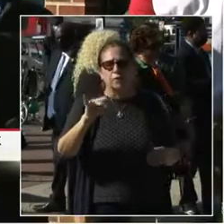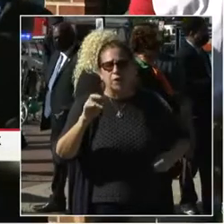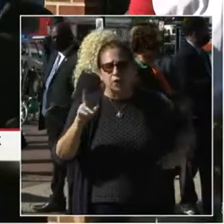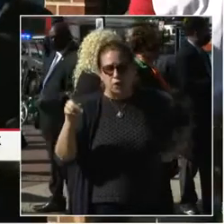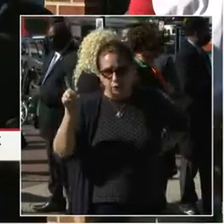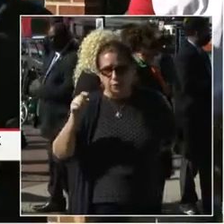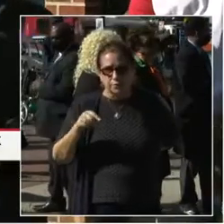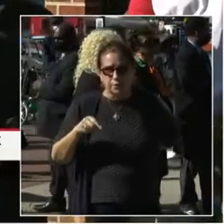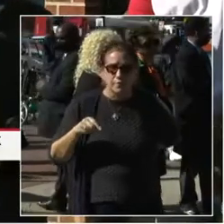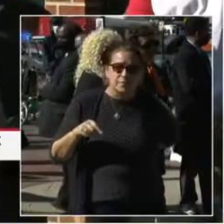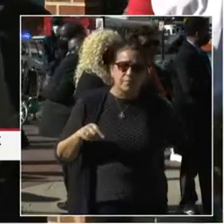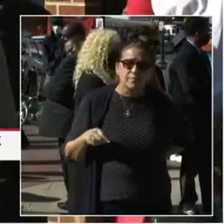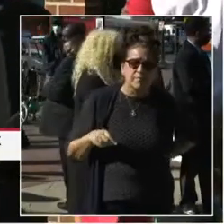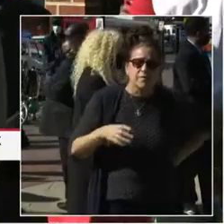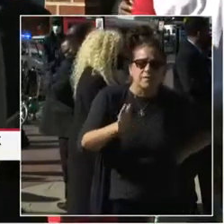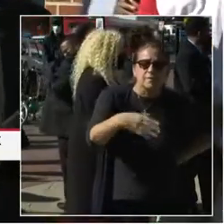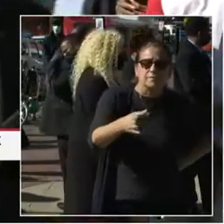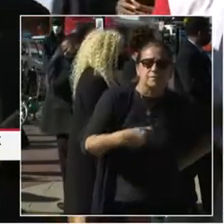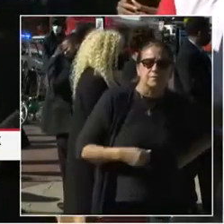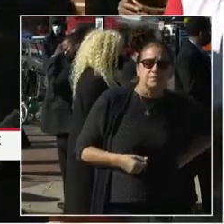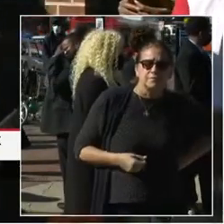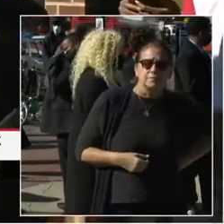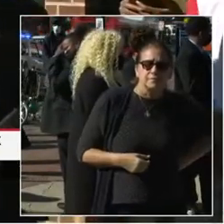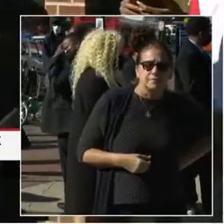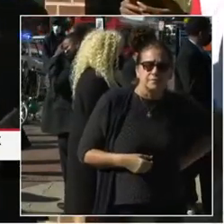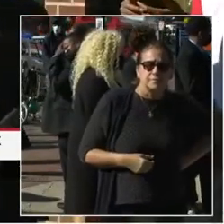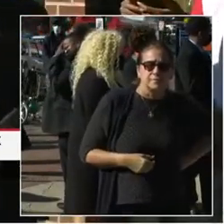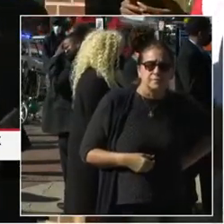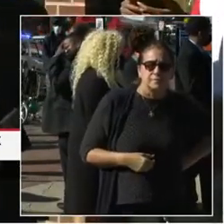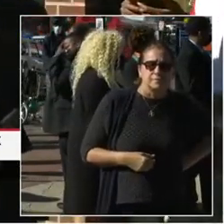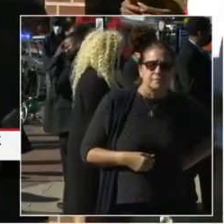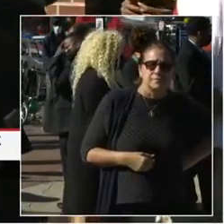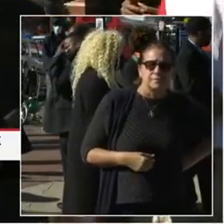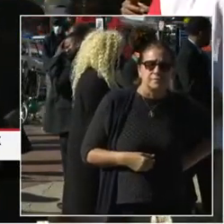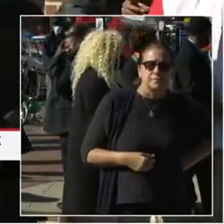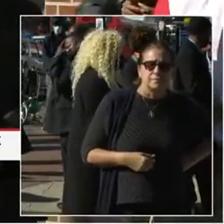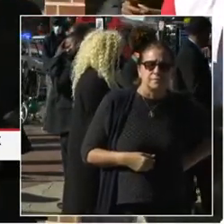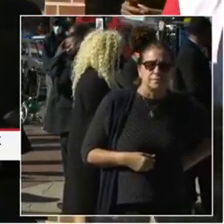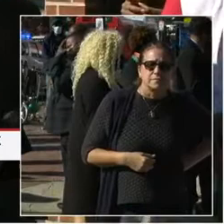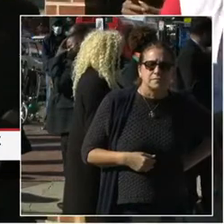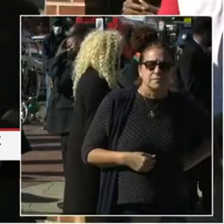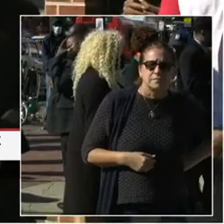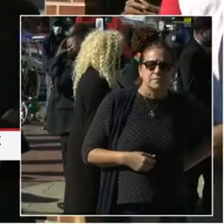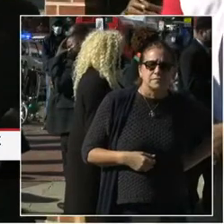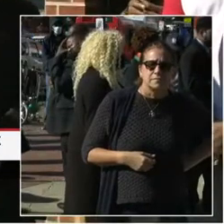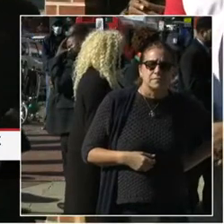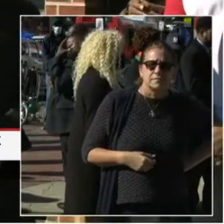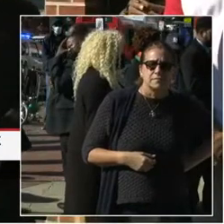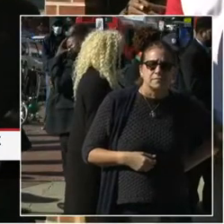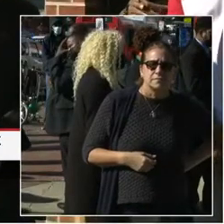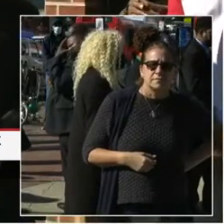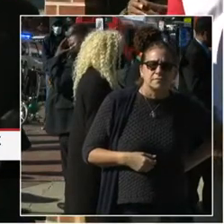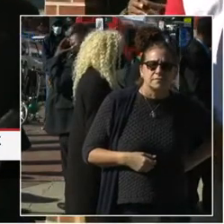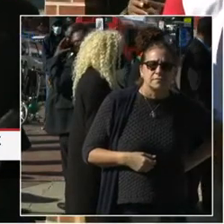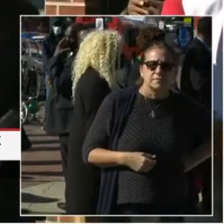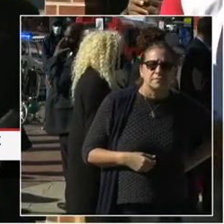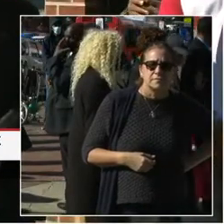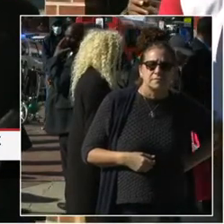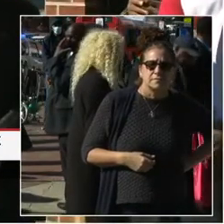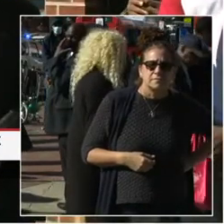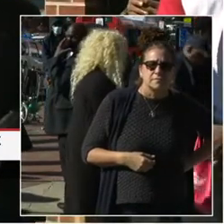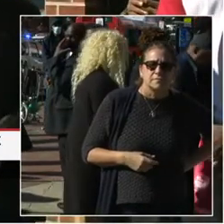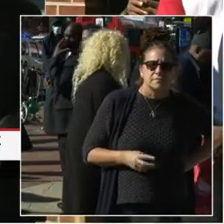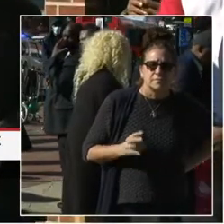on that. There is a vast difference, but I'm proud to say it's much better than it was 7 years ago when I became mayor.